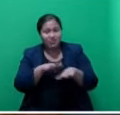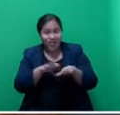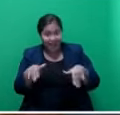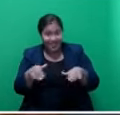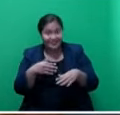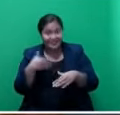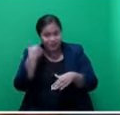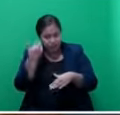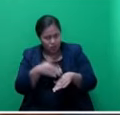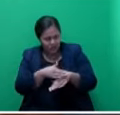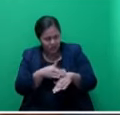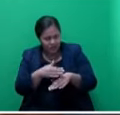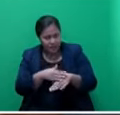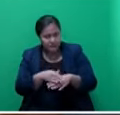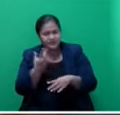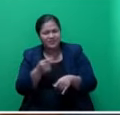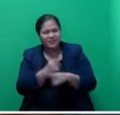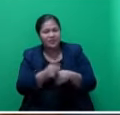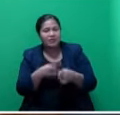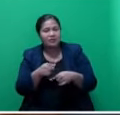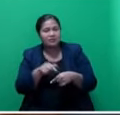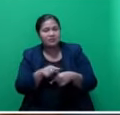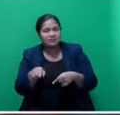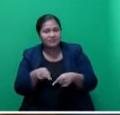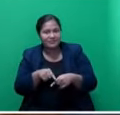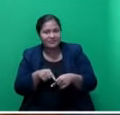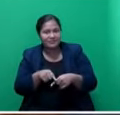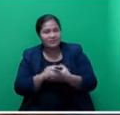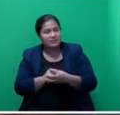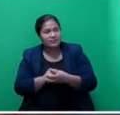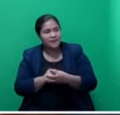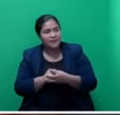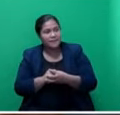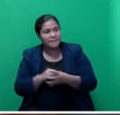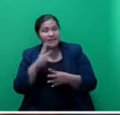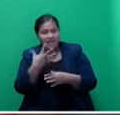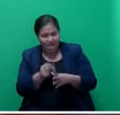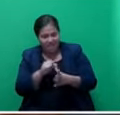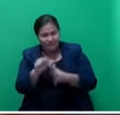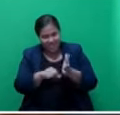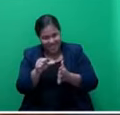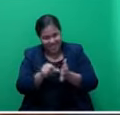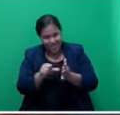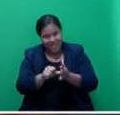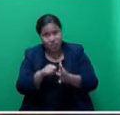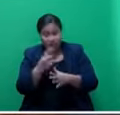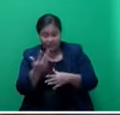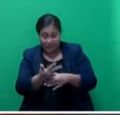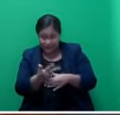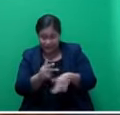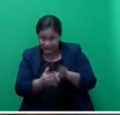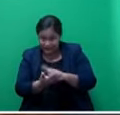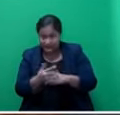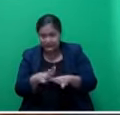of sexually explicit conduct involving a minor that is under the age of 18 years old. Now,